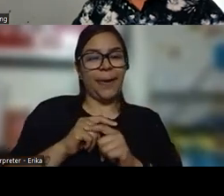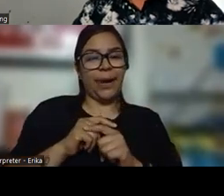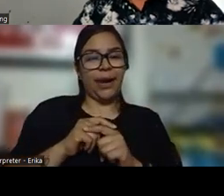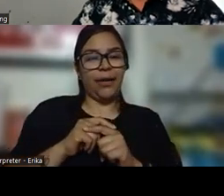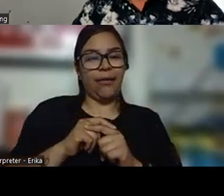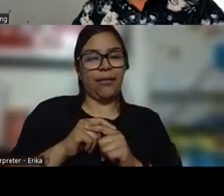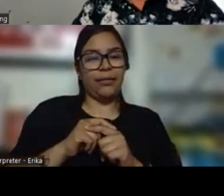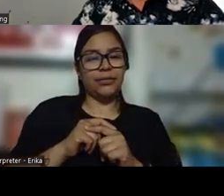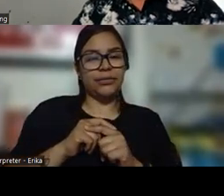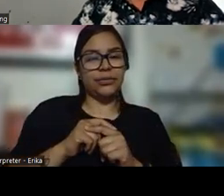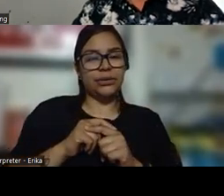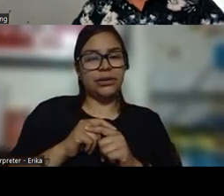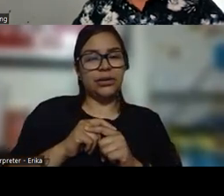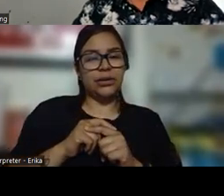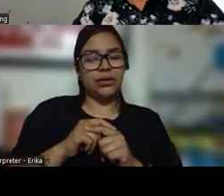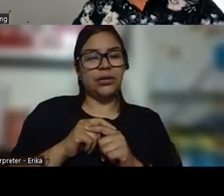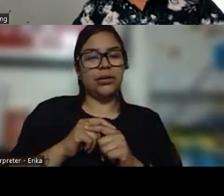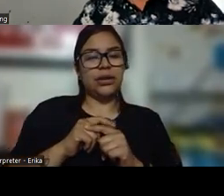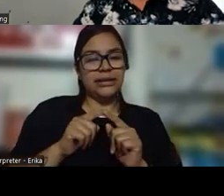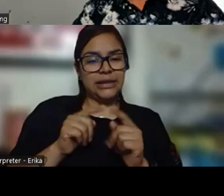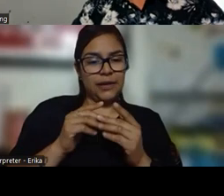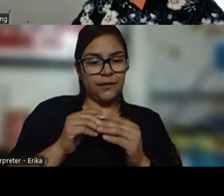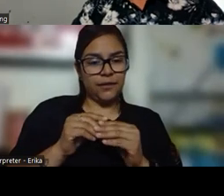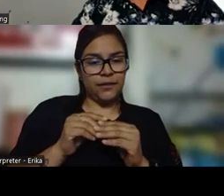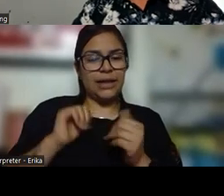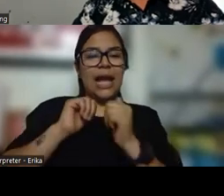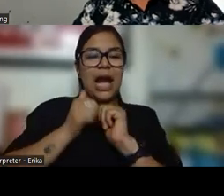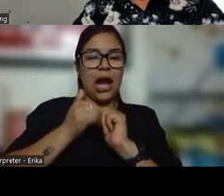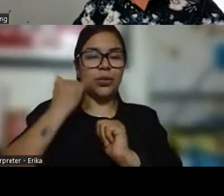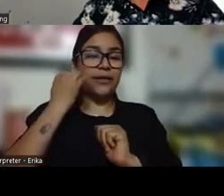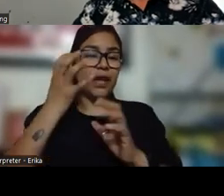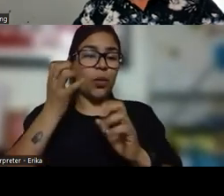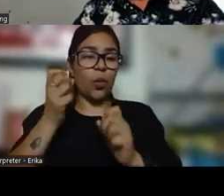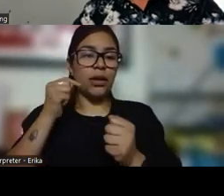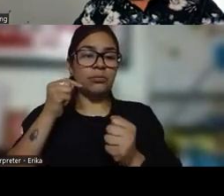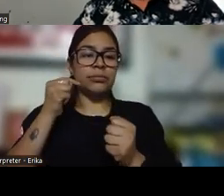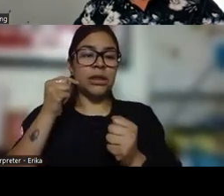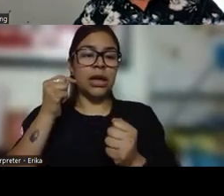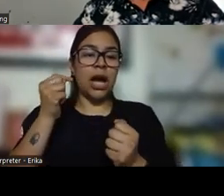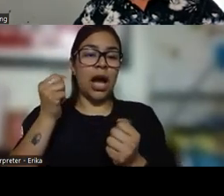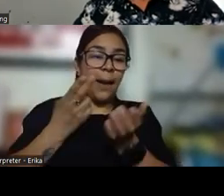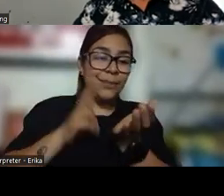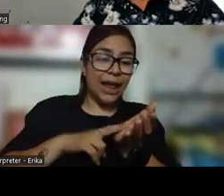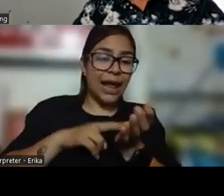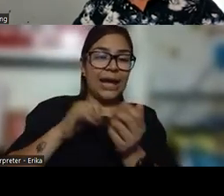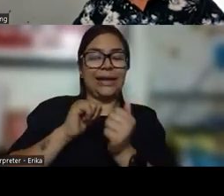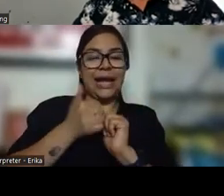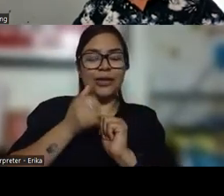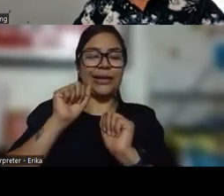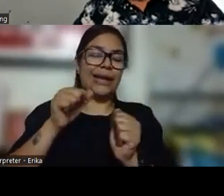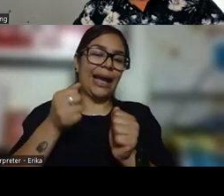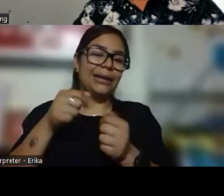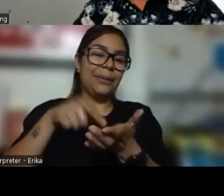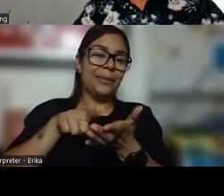review and also pre and post. All the pre and post survey is